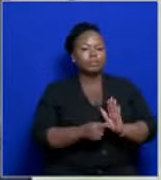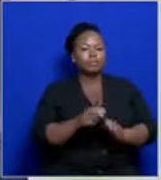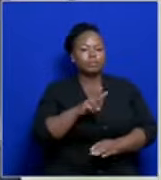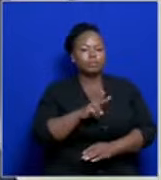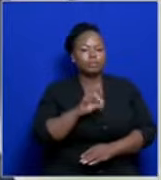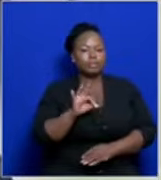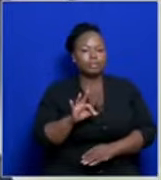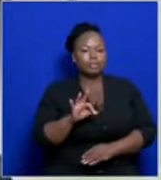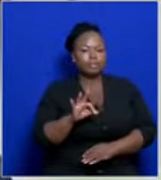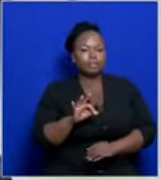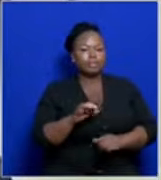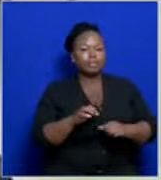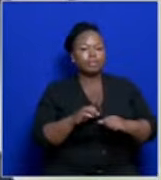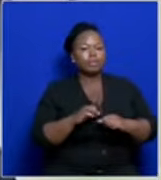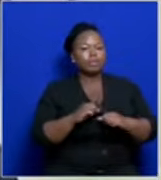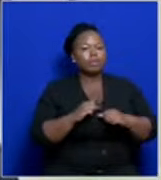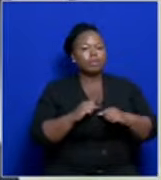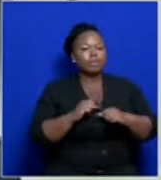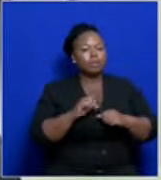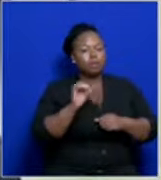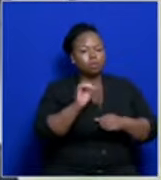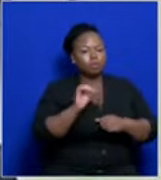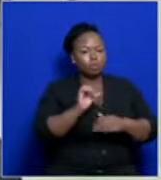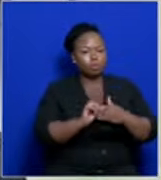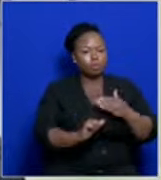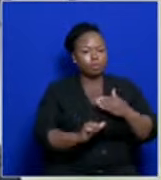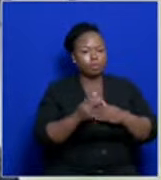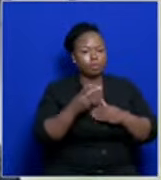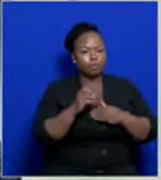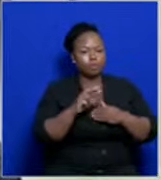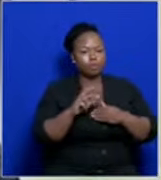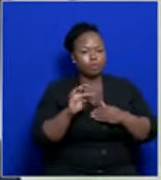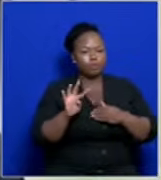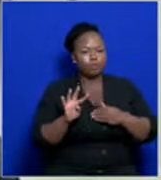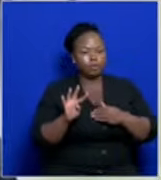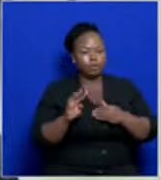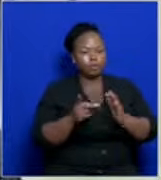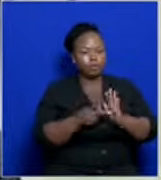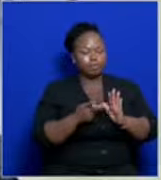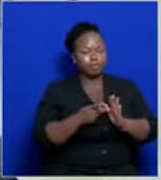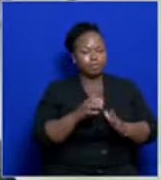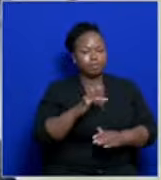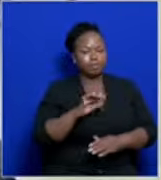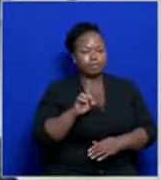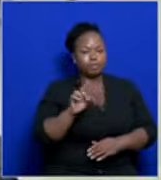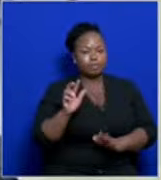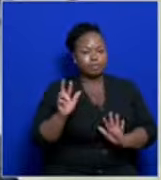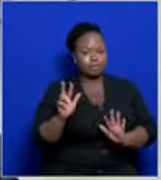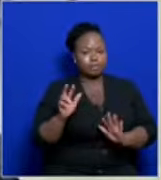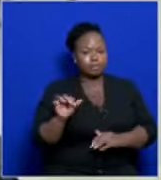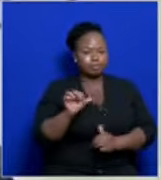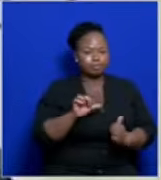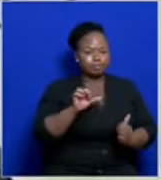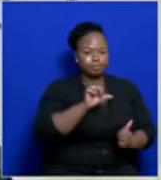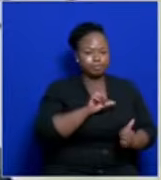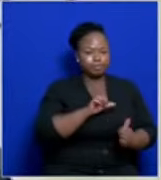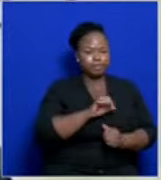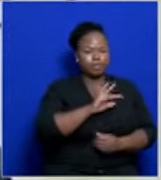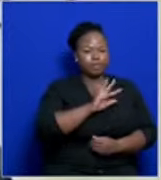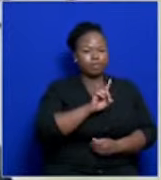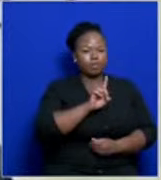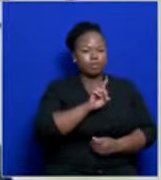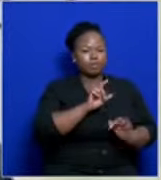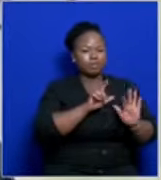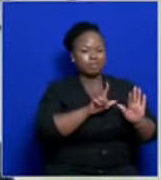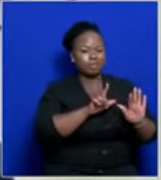23/10/2024 at page 518. And if we go back to 517,